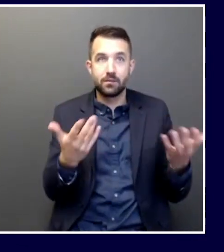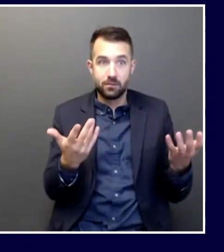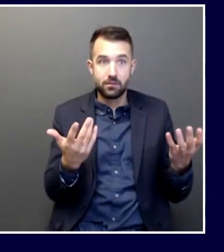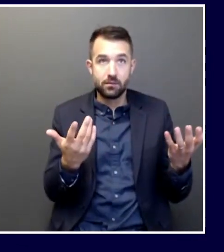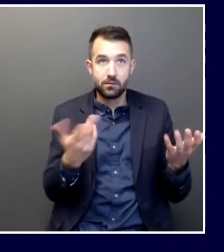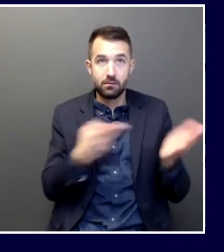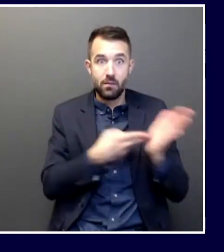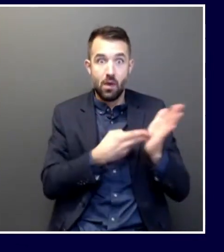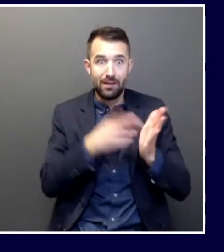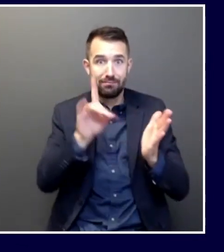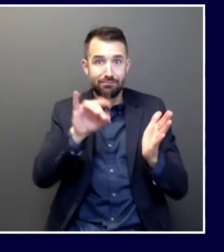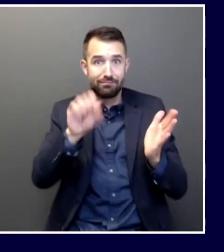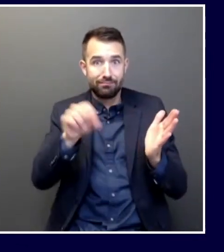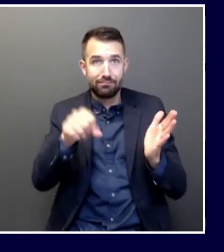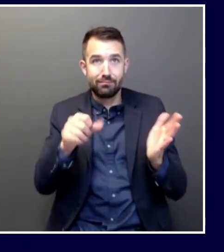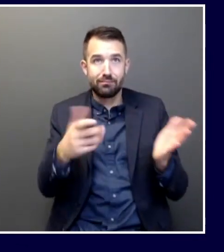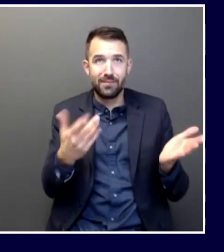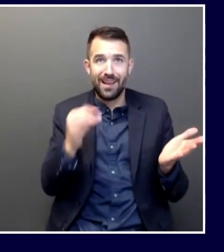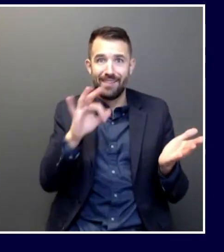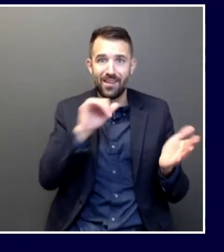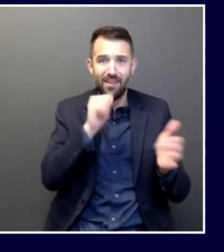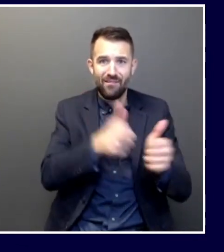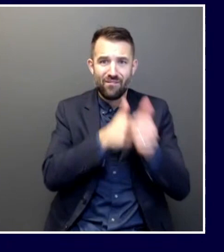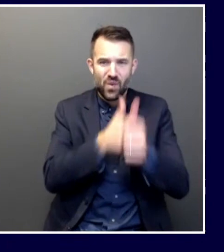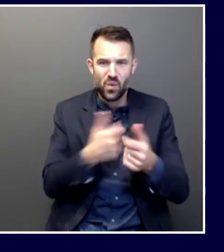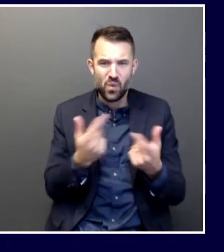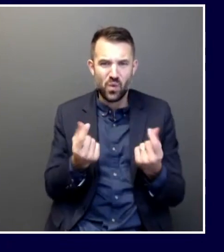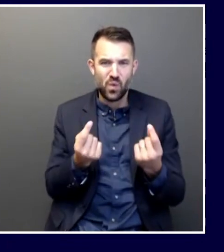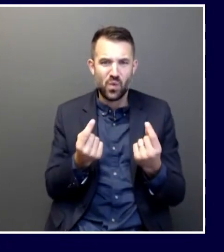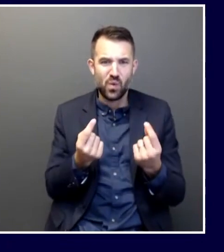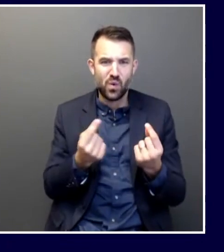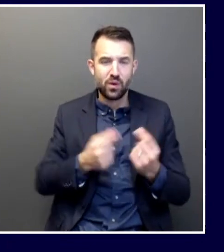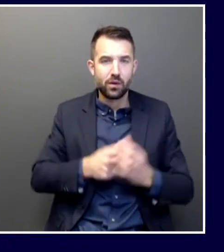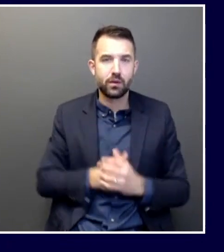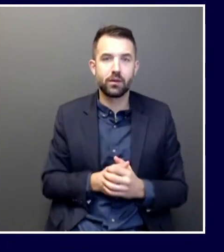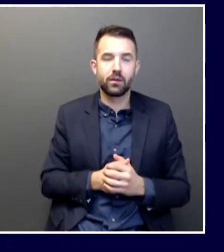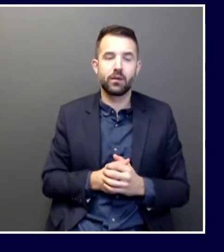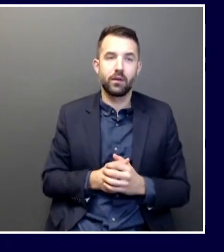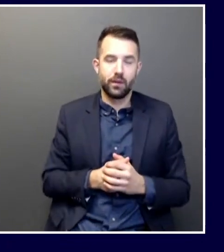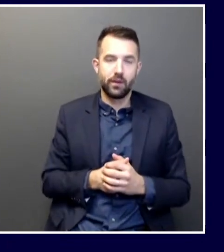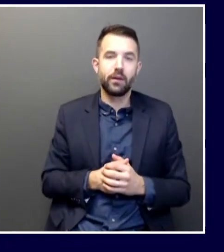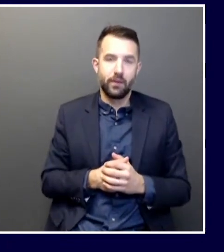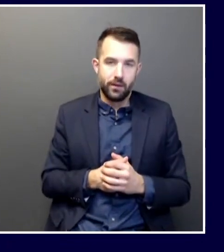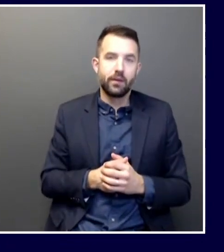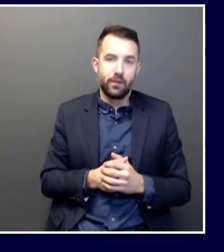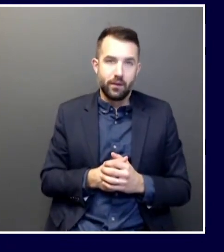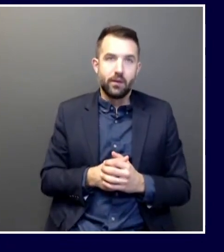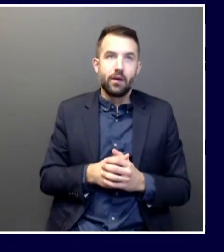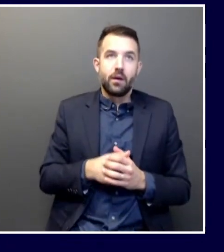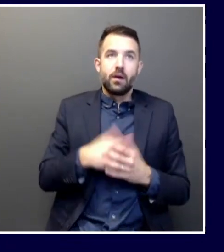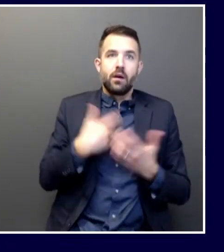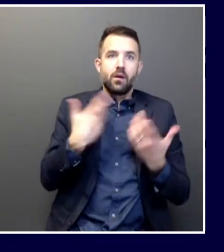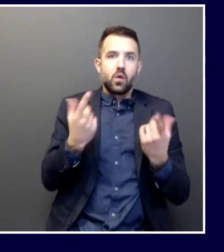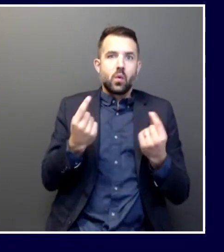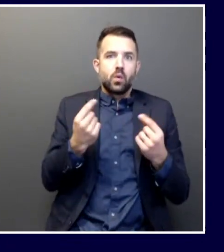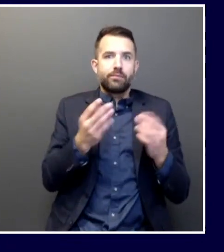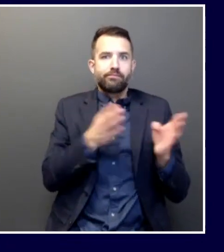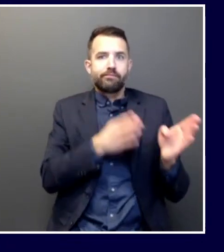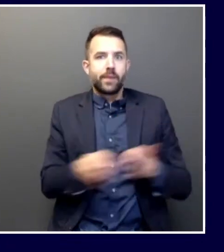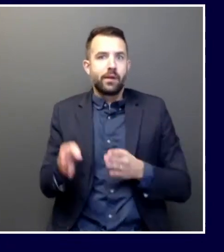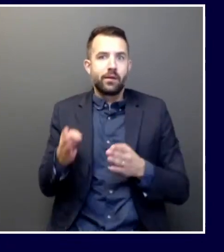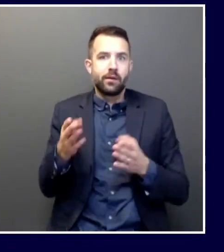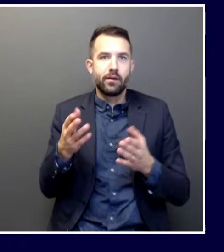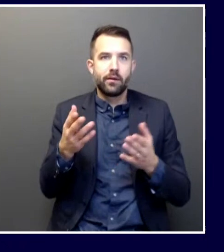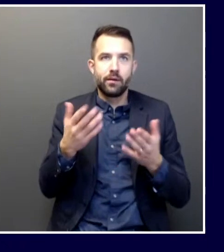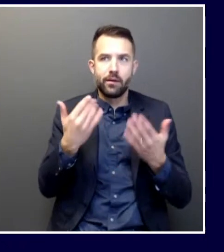So we are building our enforcement or compliance activity around the COVID-19 vaccine